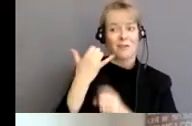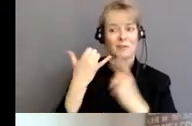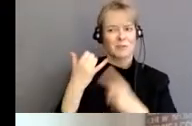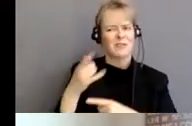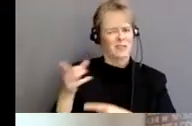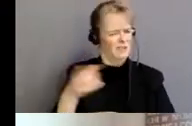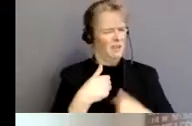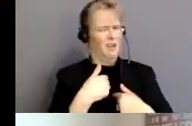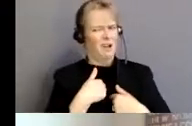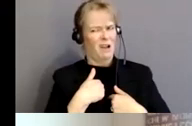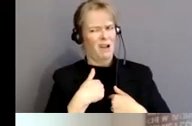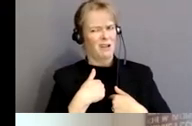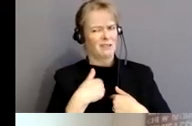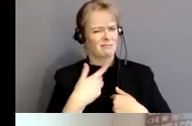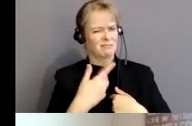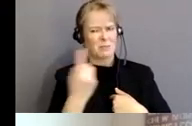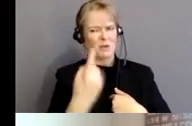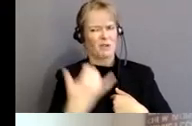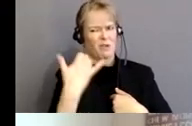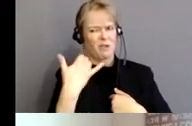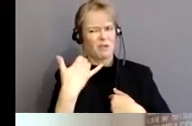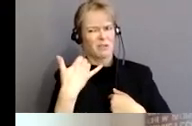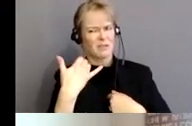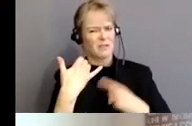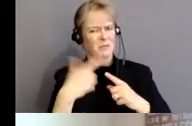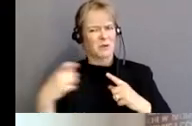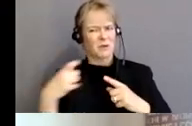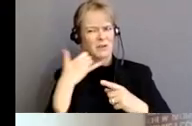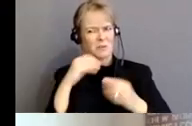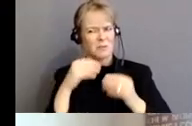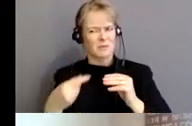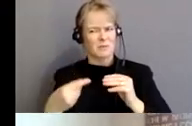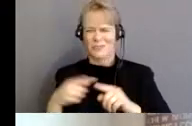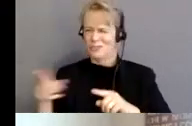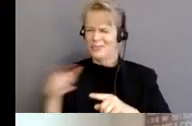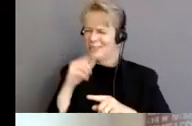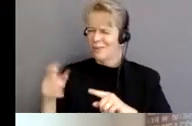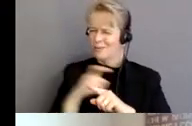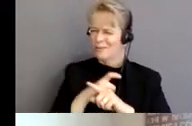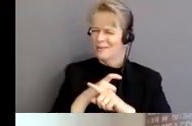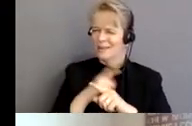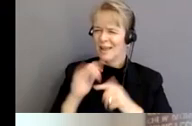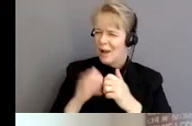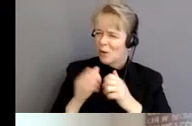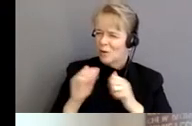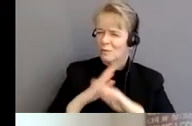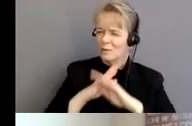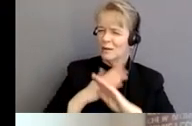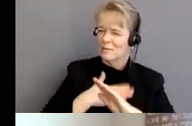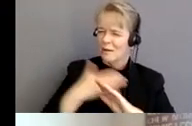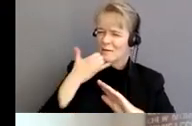received a call from her number. However, she did not call. Is there any way to protect my phone number or